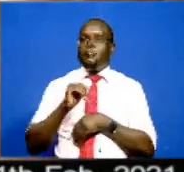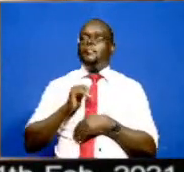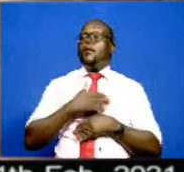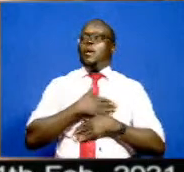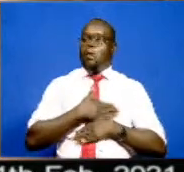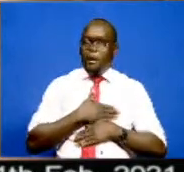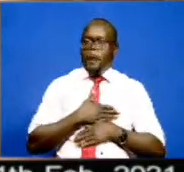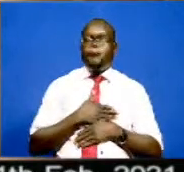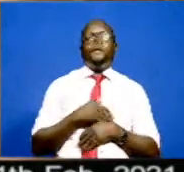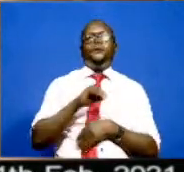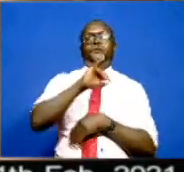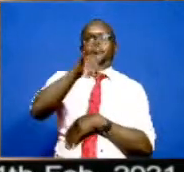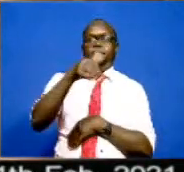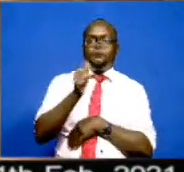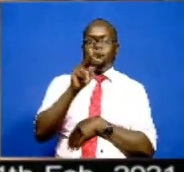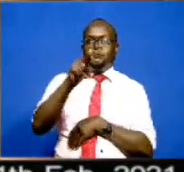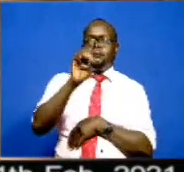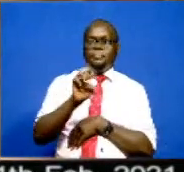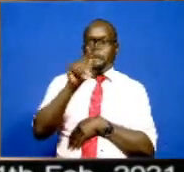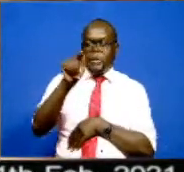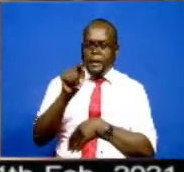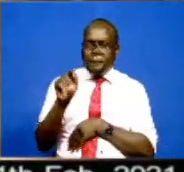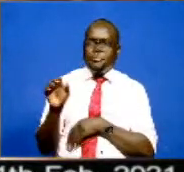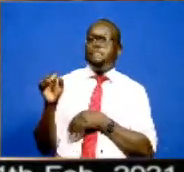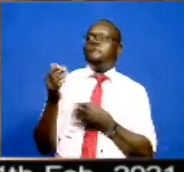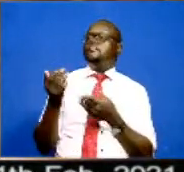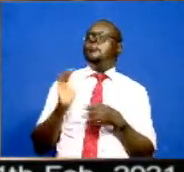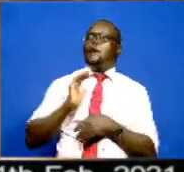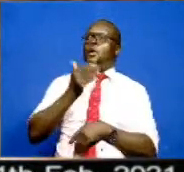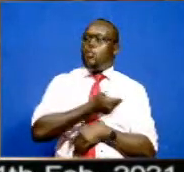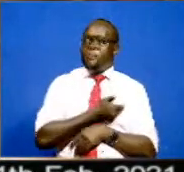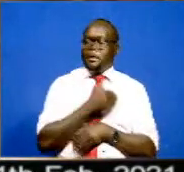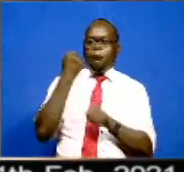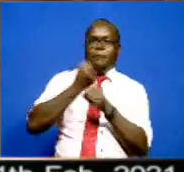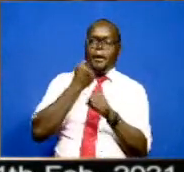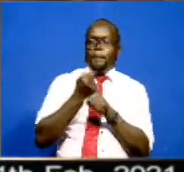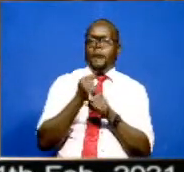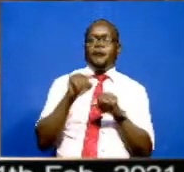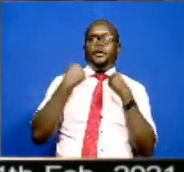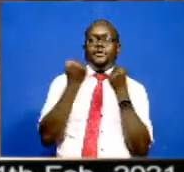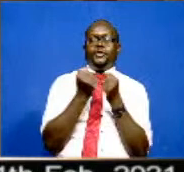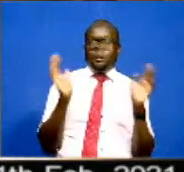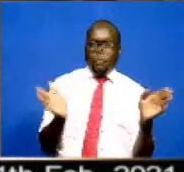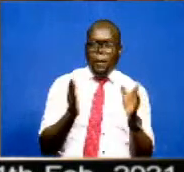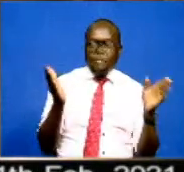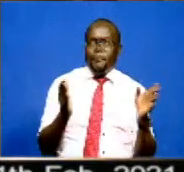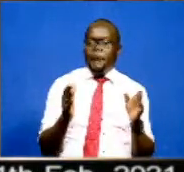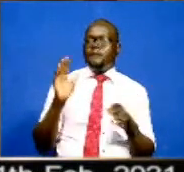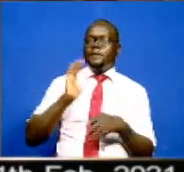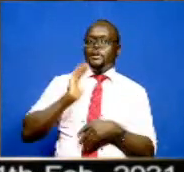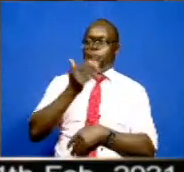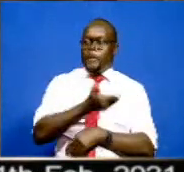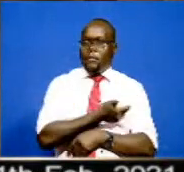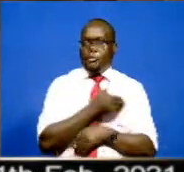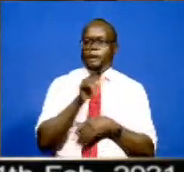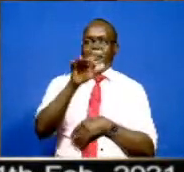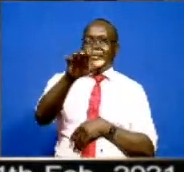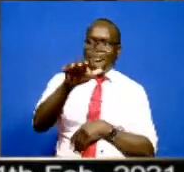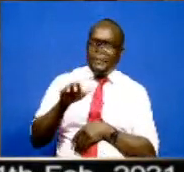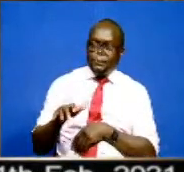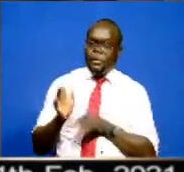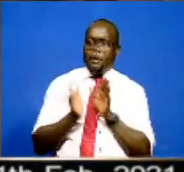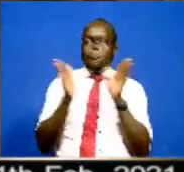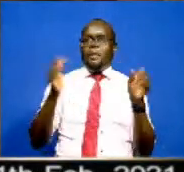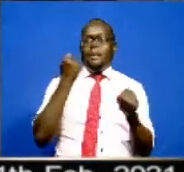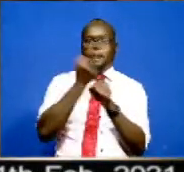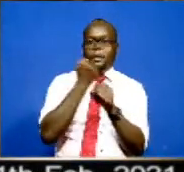Nagambo Wanyama, to move from the Departmental Committee on Labor and Social Welfare to the Departmental Committee on Transport, Public Works